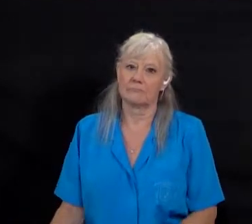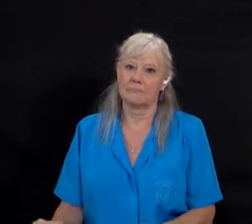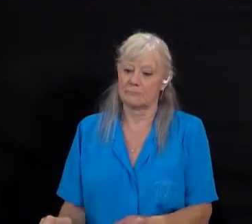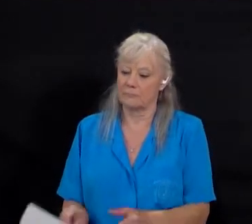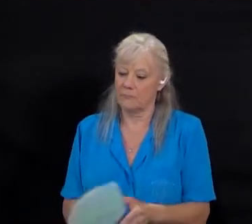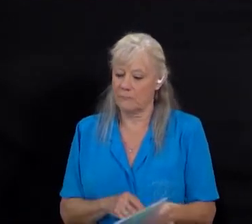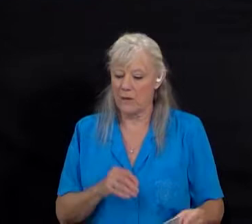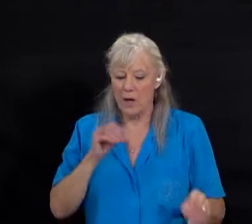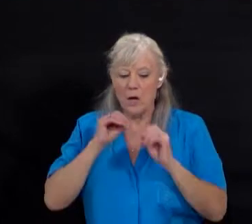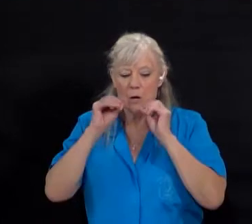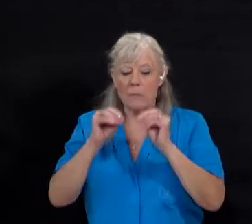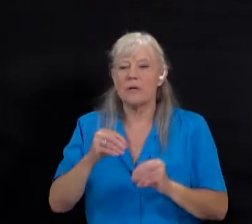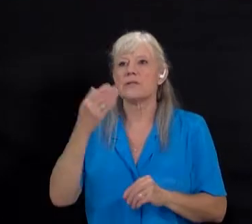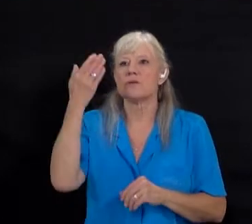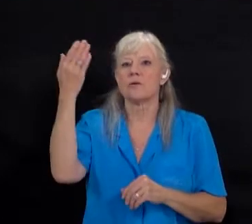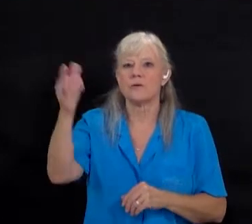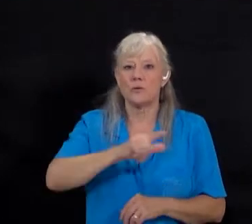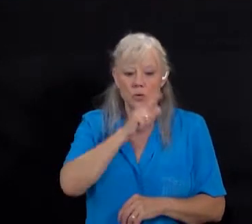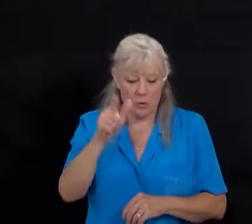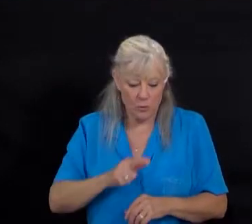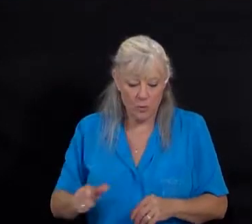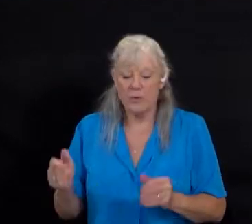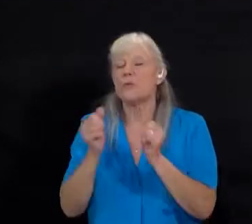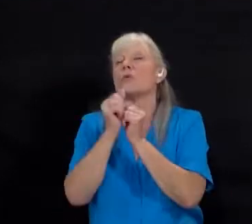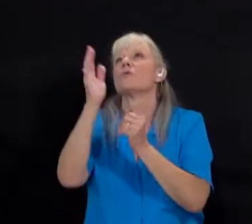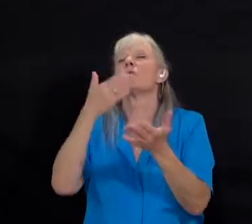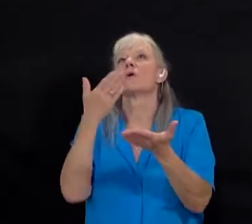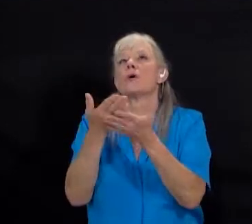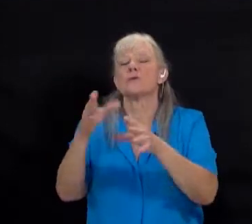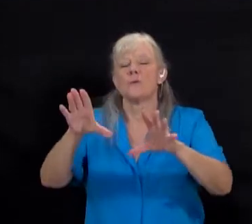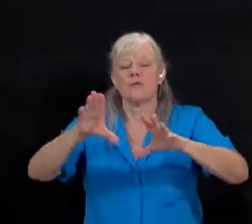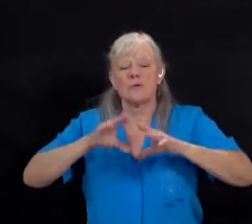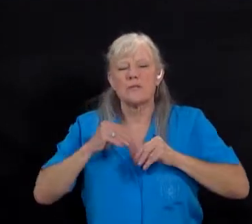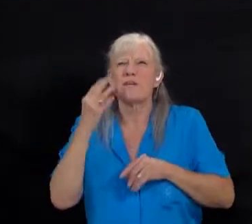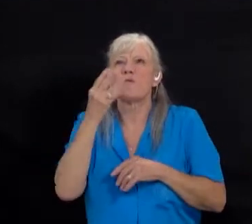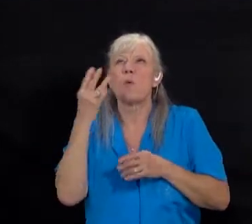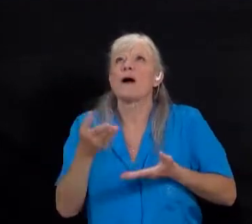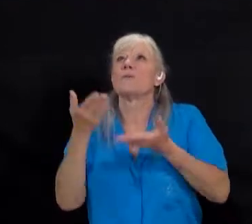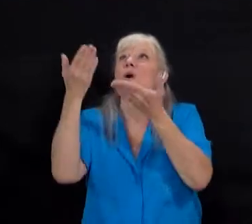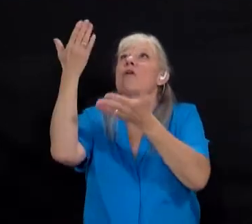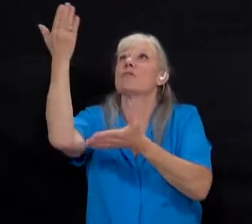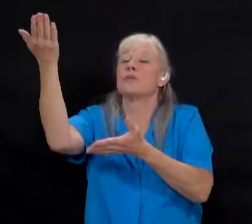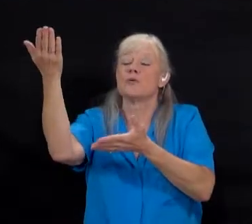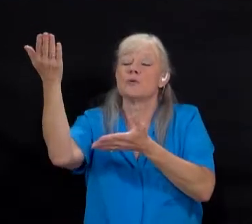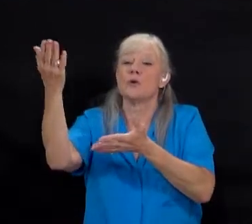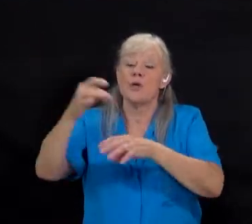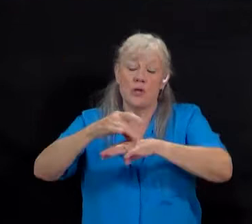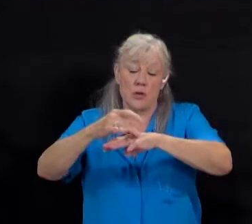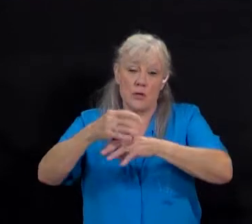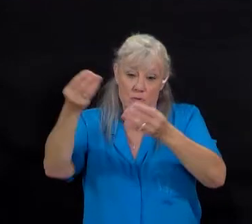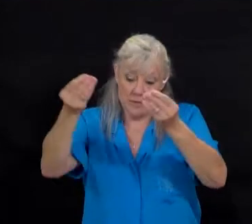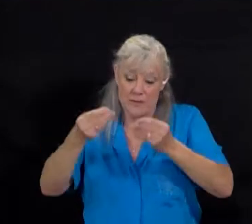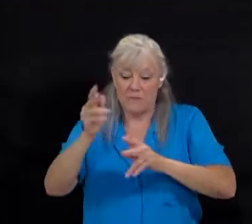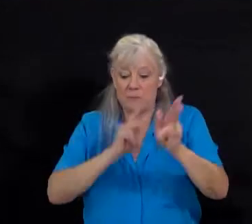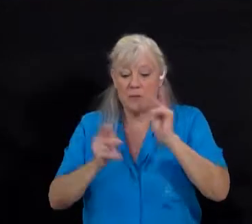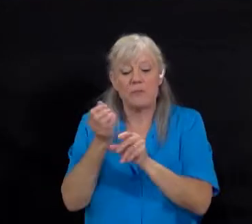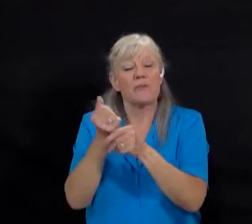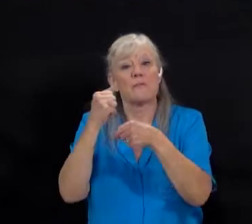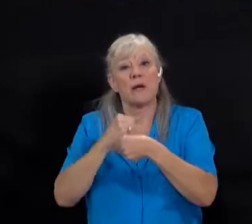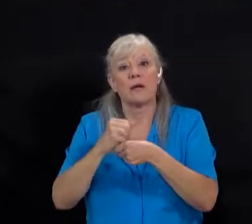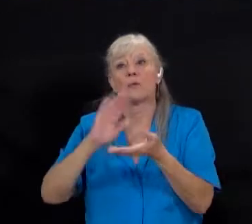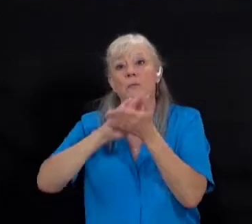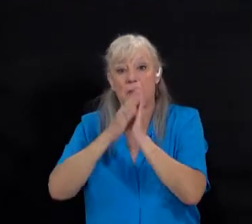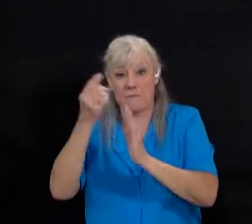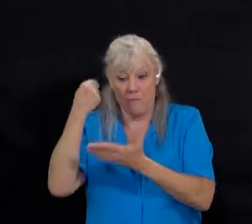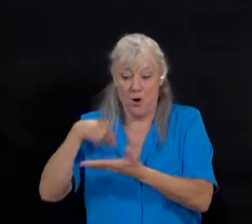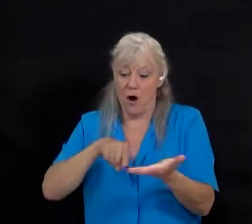Blessed are you, Lord God, for creation, for to your goodness we have received the wine we offer you. Fruit of the wine, work of human hands, it will